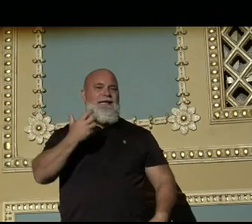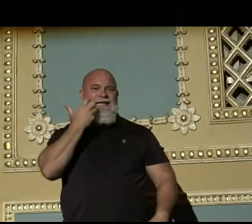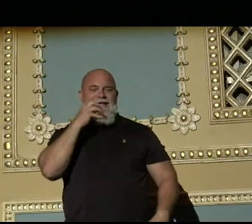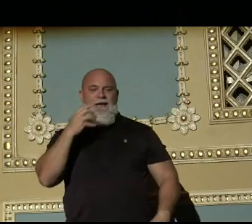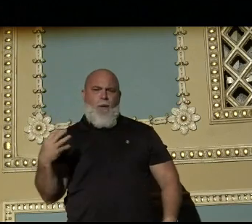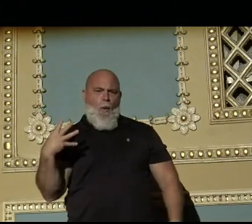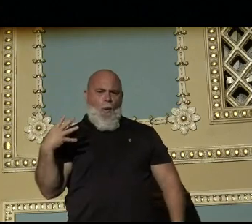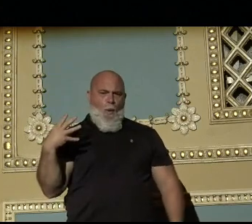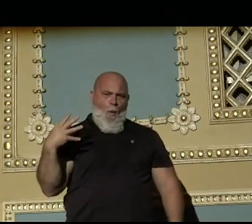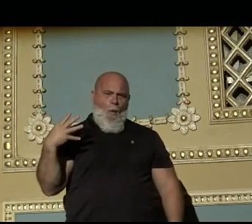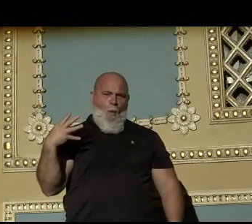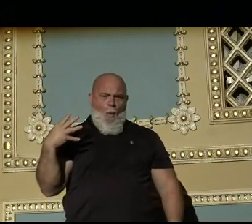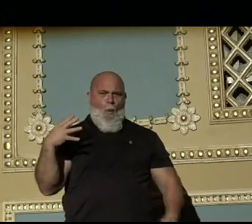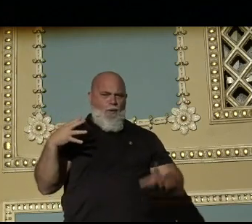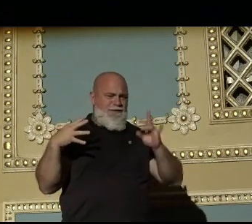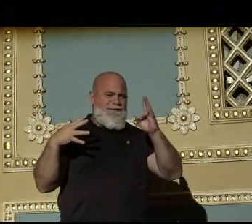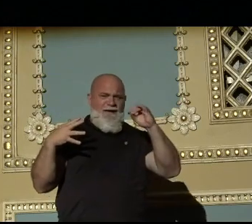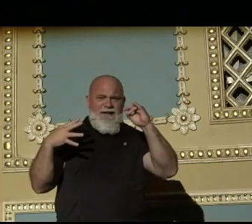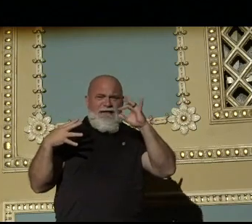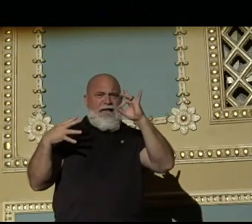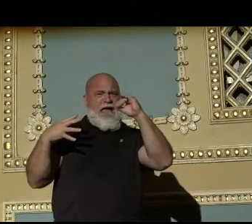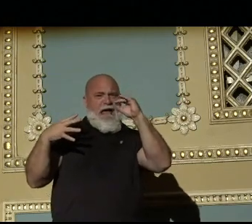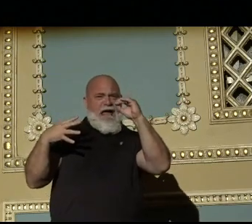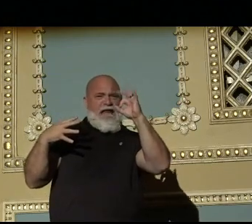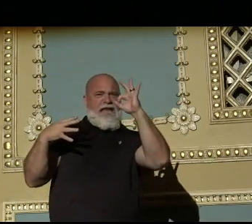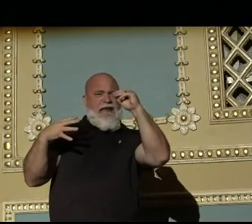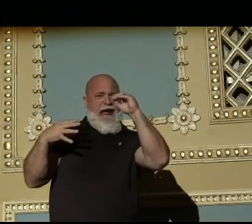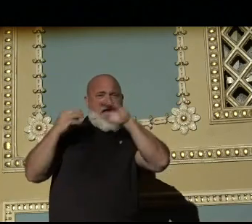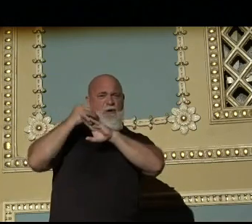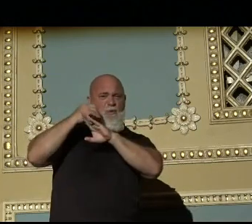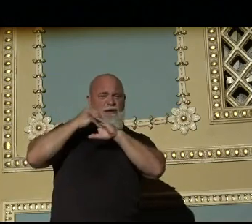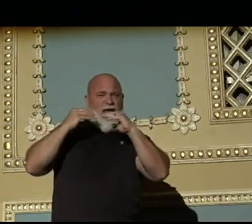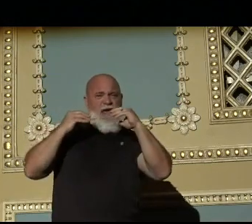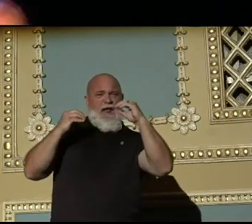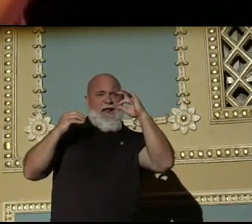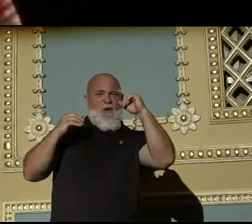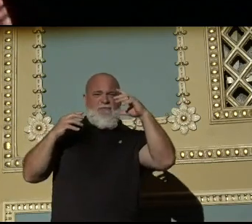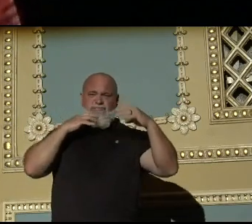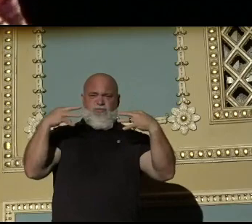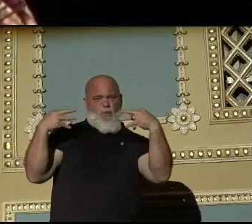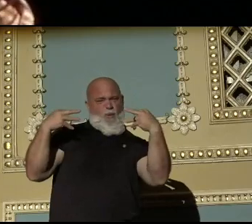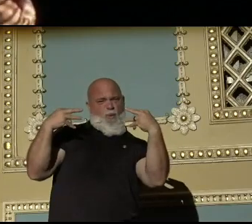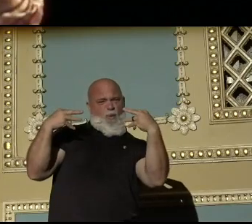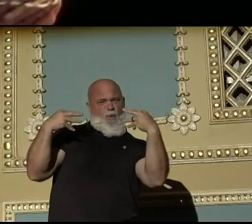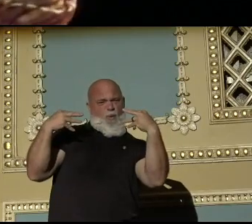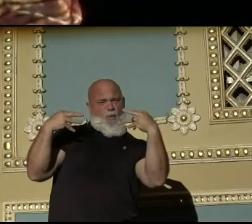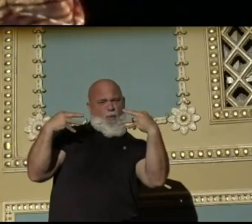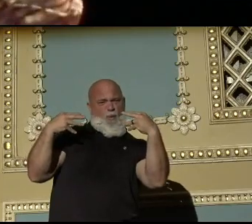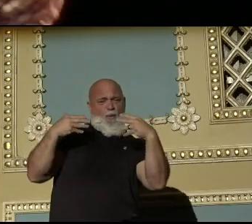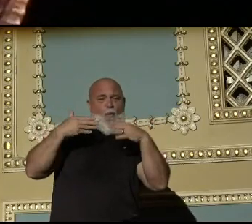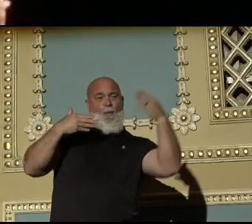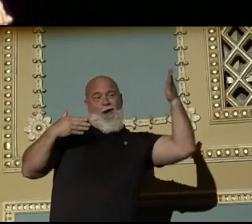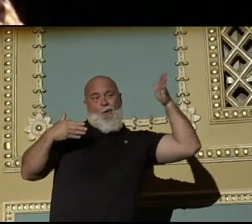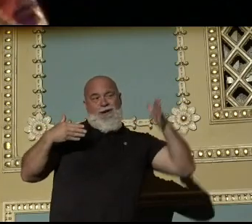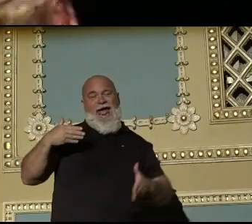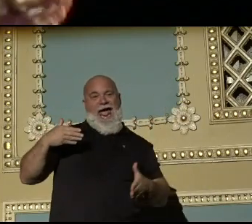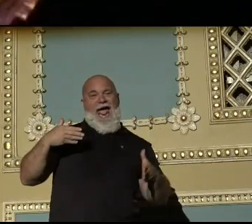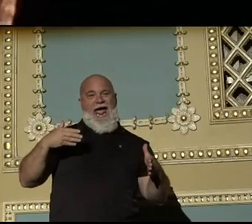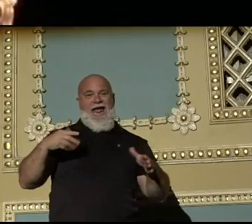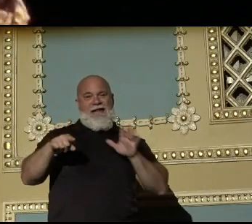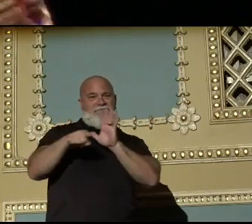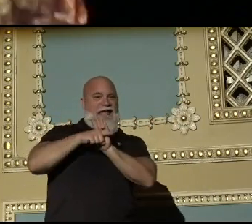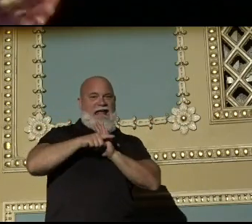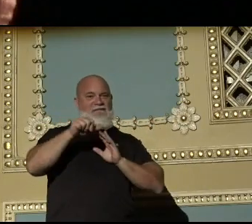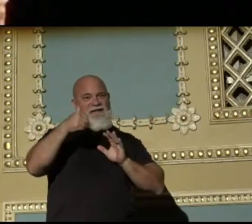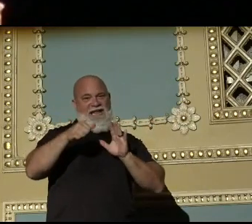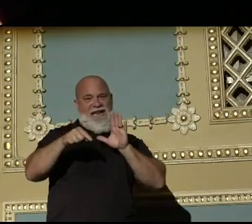be, like, 70 degrees, 80 degrees, 90 degrees, just coming out strong. And then the window was down, so it was, like, -10,